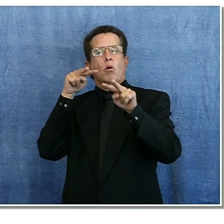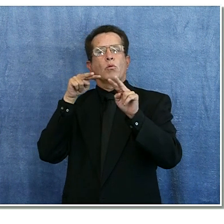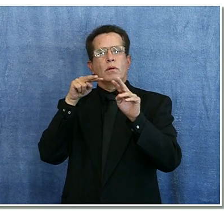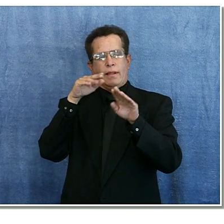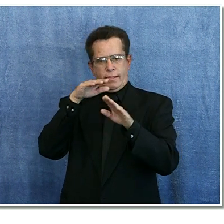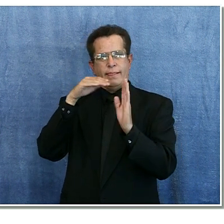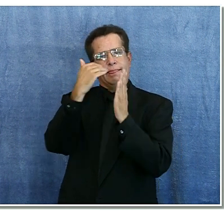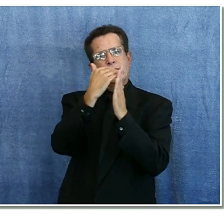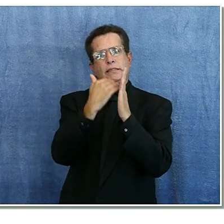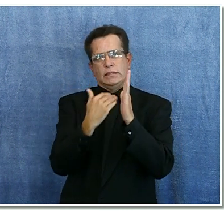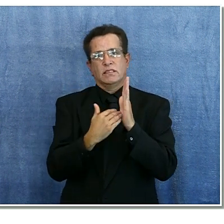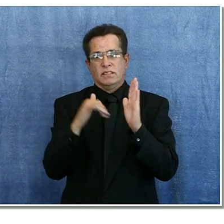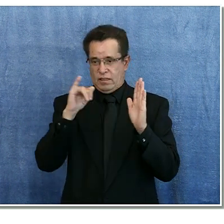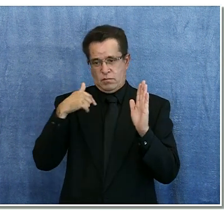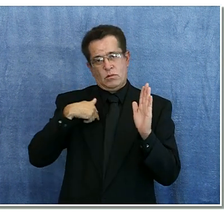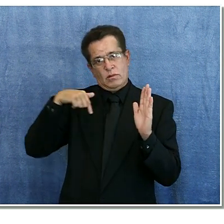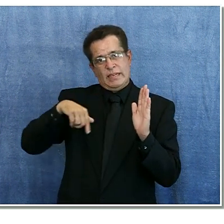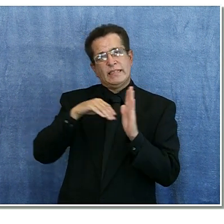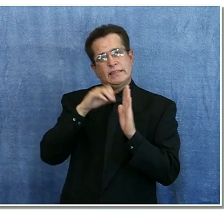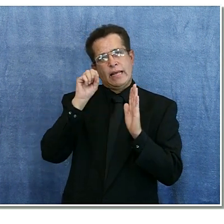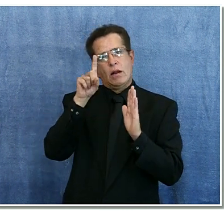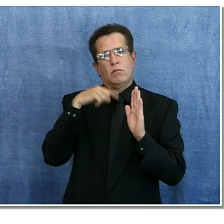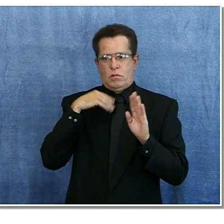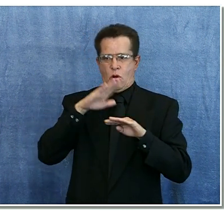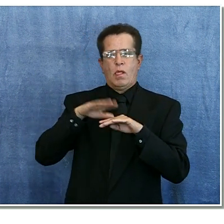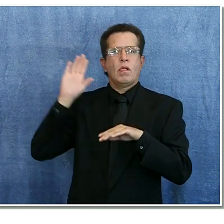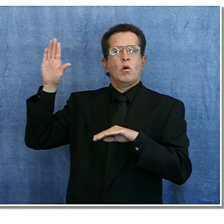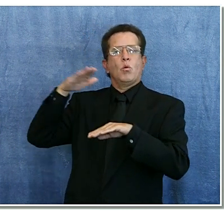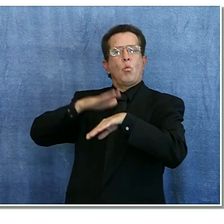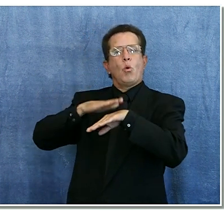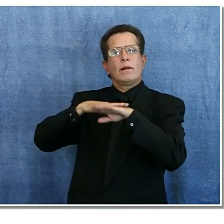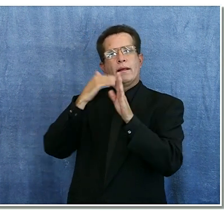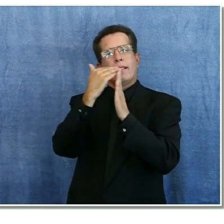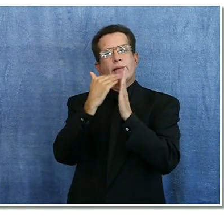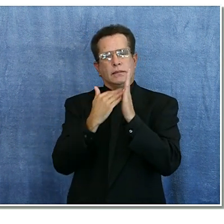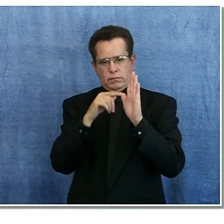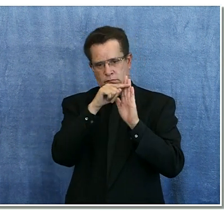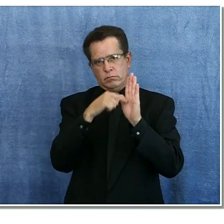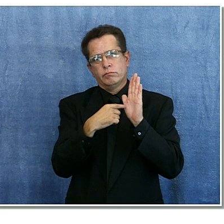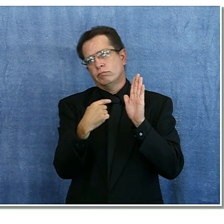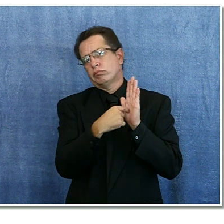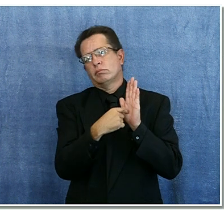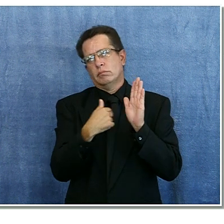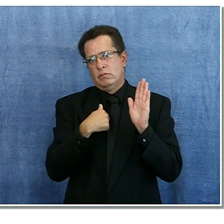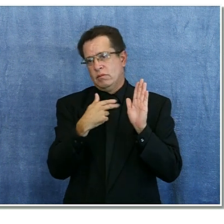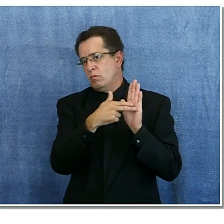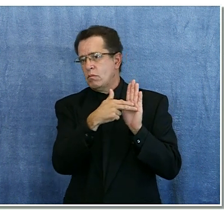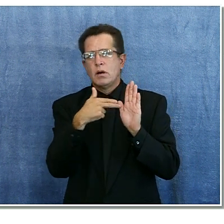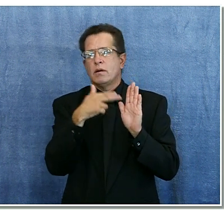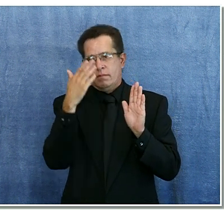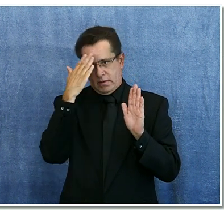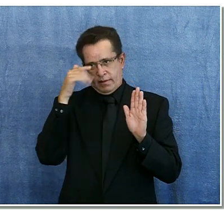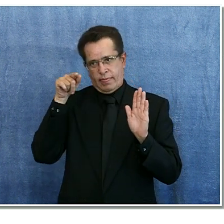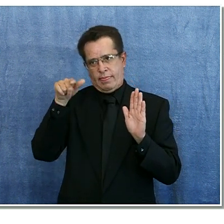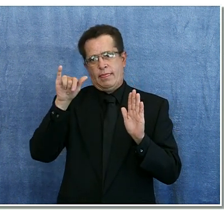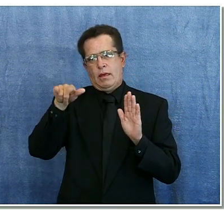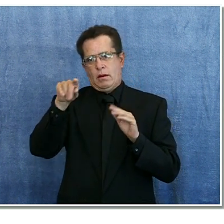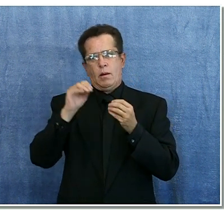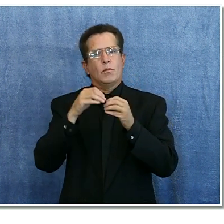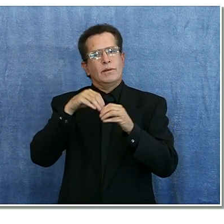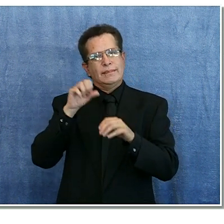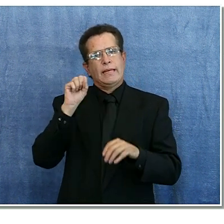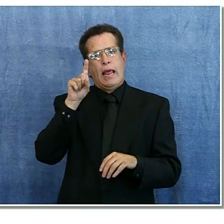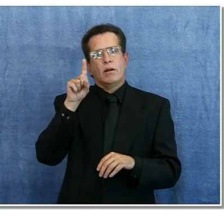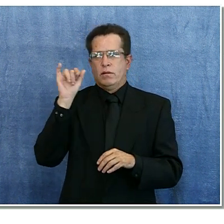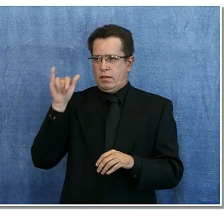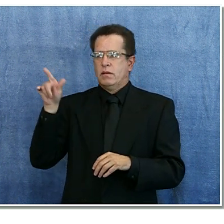list, including San Diego County, and because of an elevated case rate for San Diego, the state issued restrictions